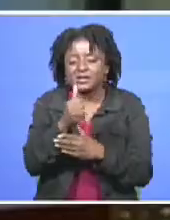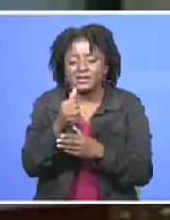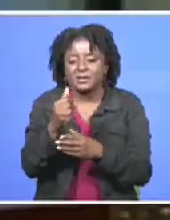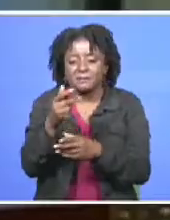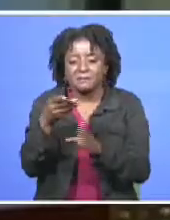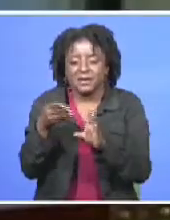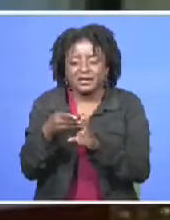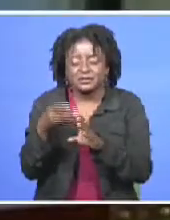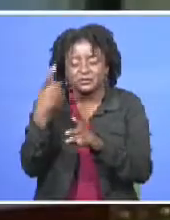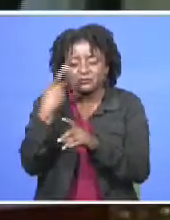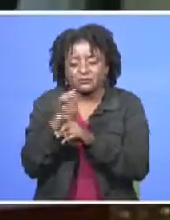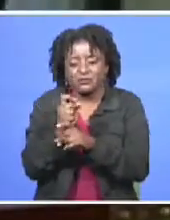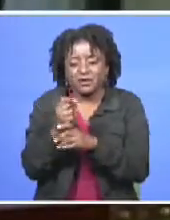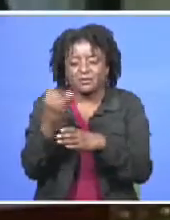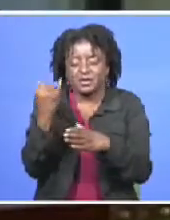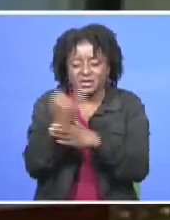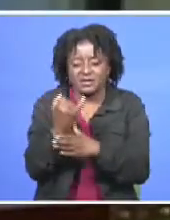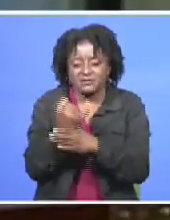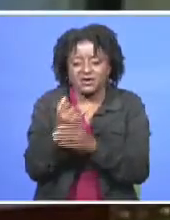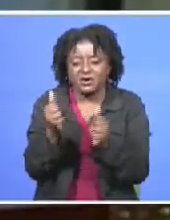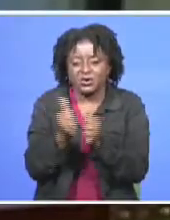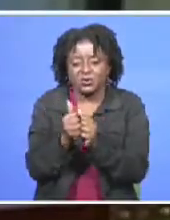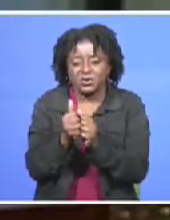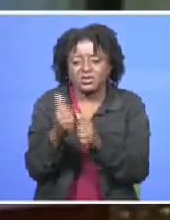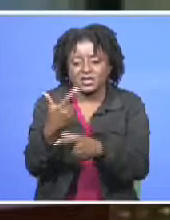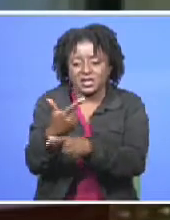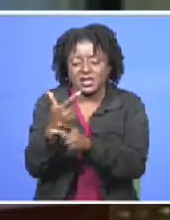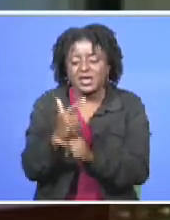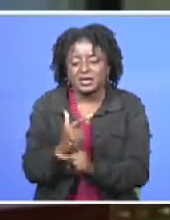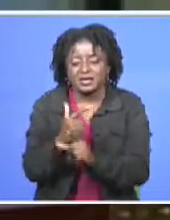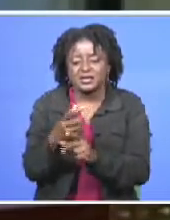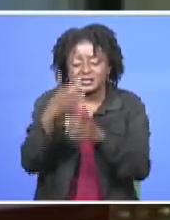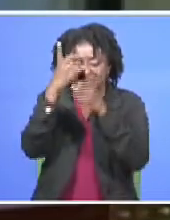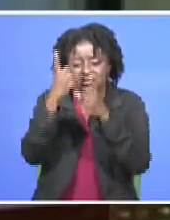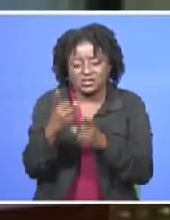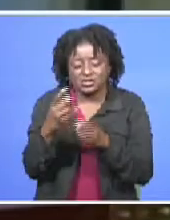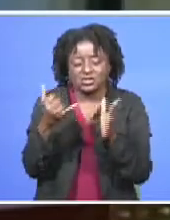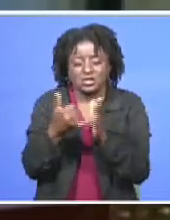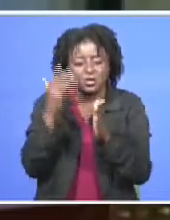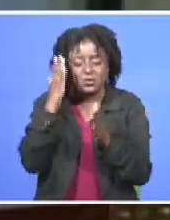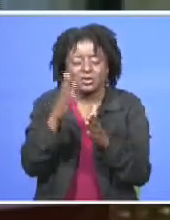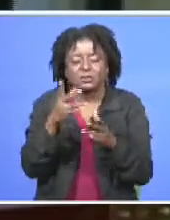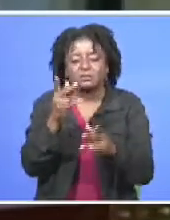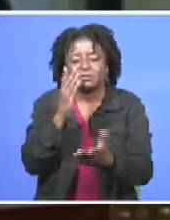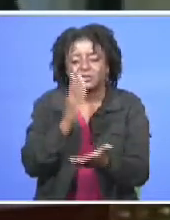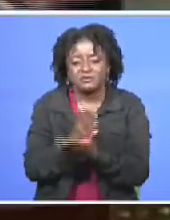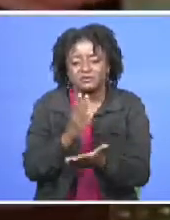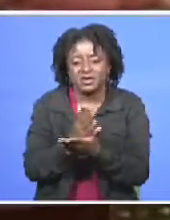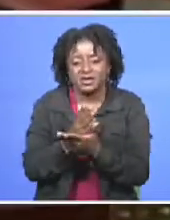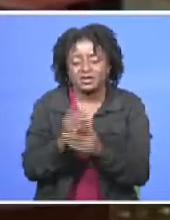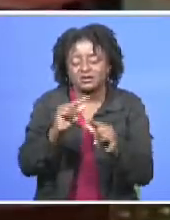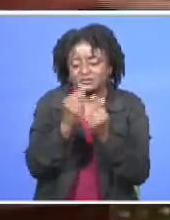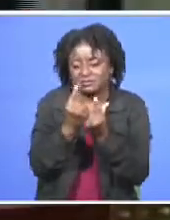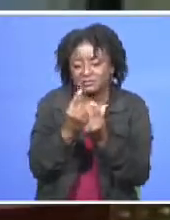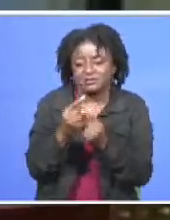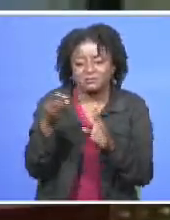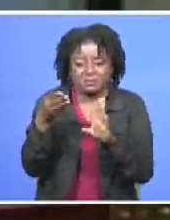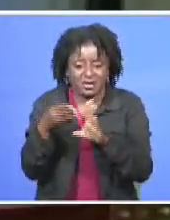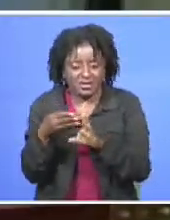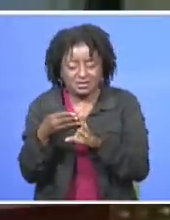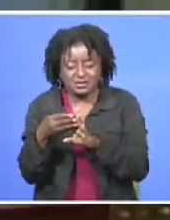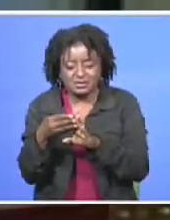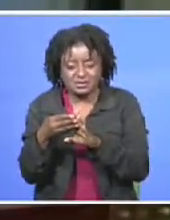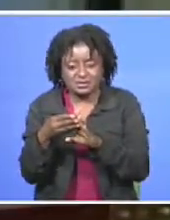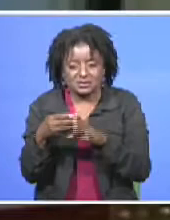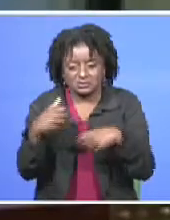decisions. Clearly, the intent of this legislation is to prevent precisely a cartel of banks